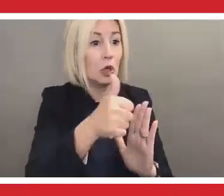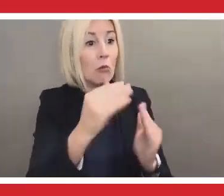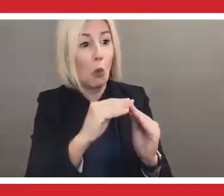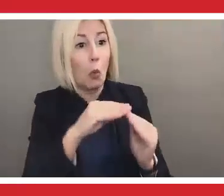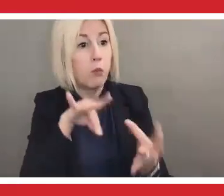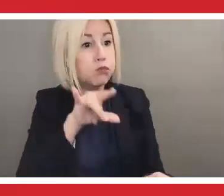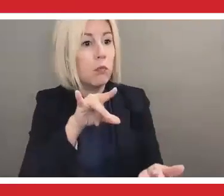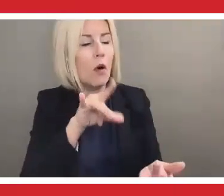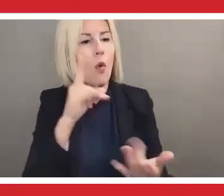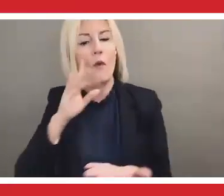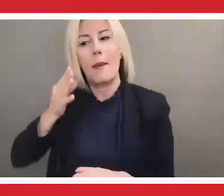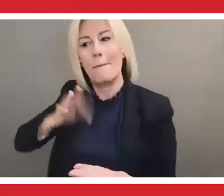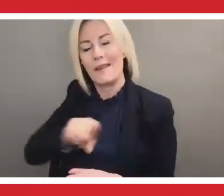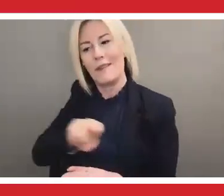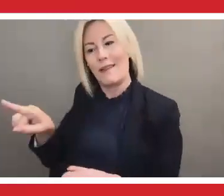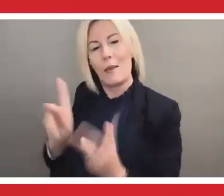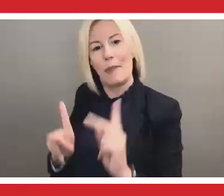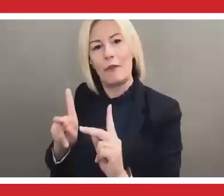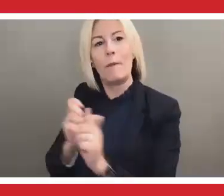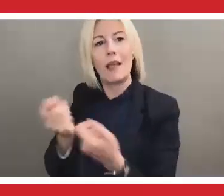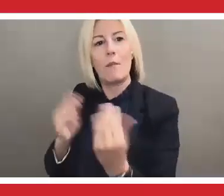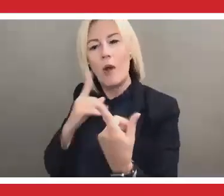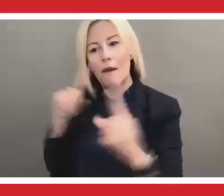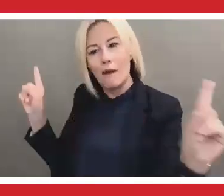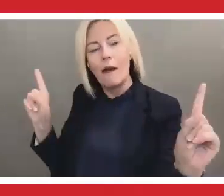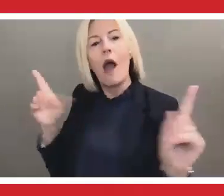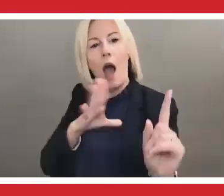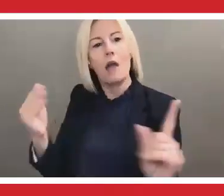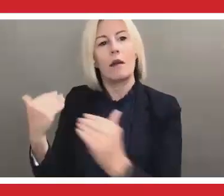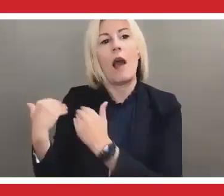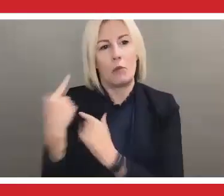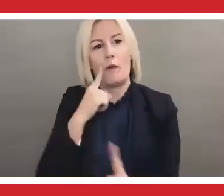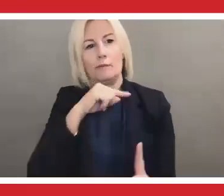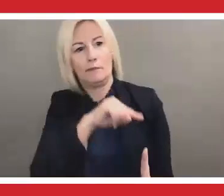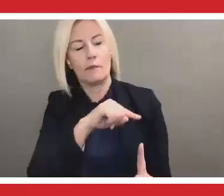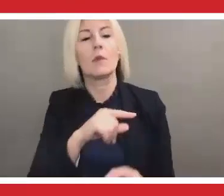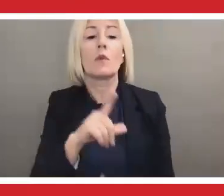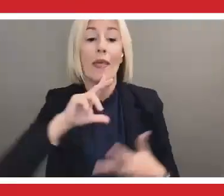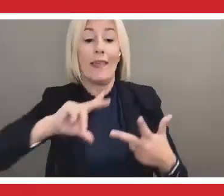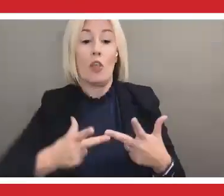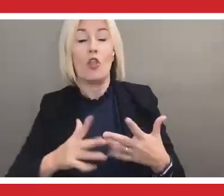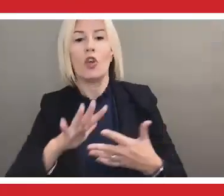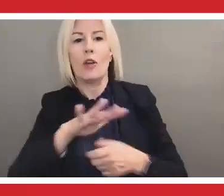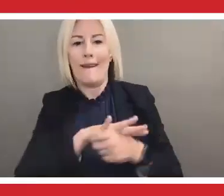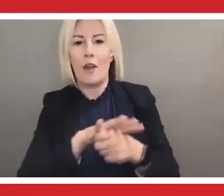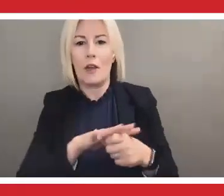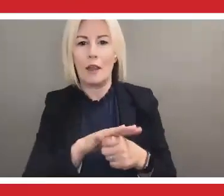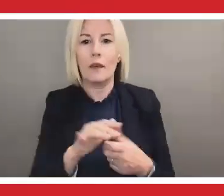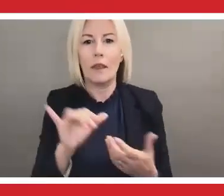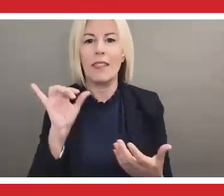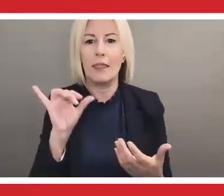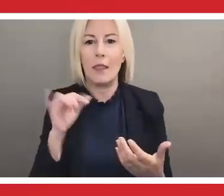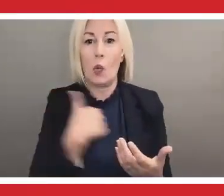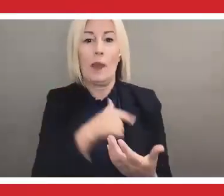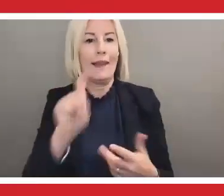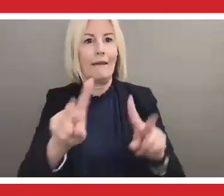of citizens, making it more effective and accountable. So that's, I think, the third area that I'd say we need to analyze the